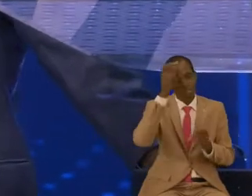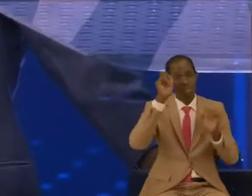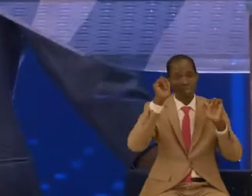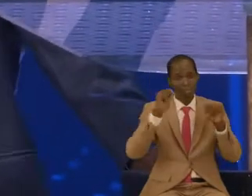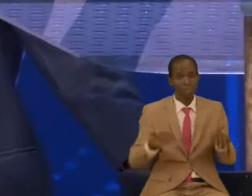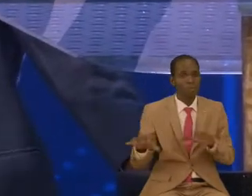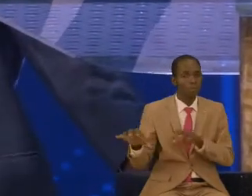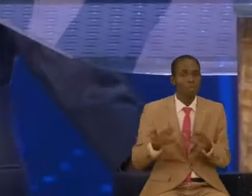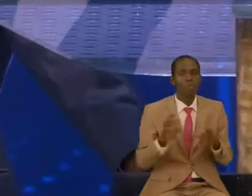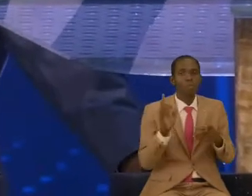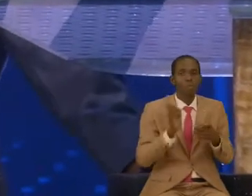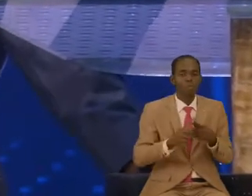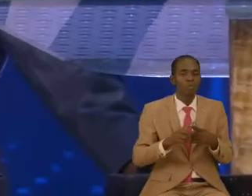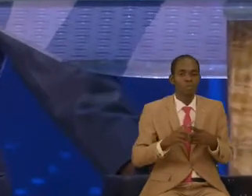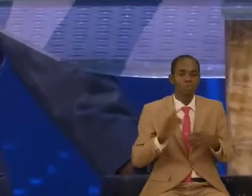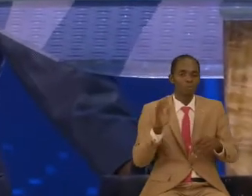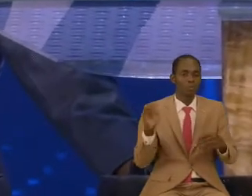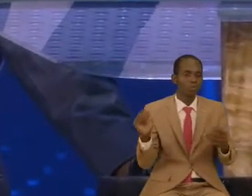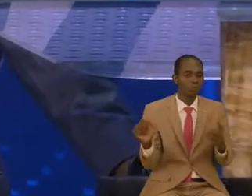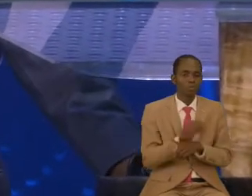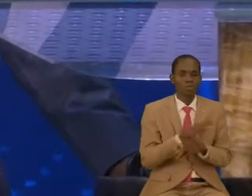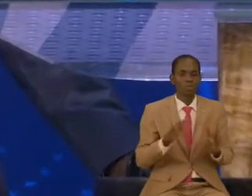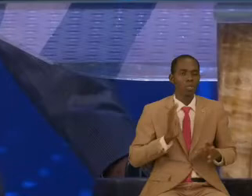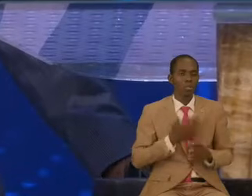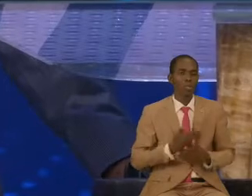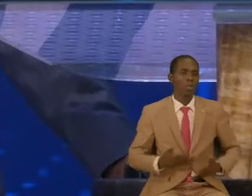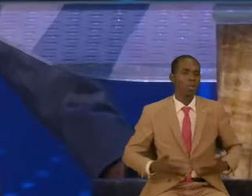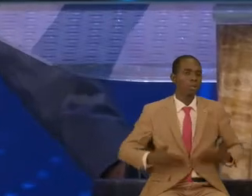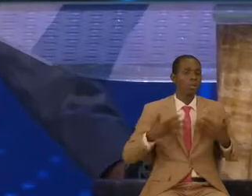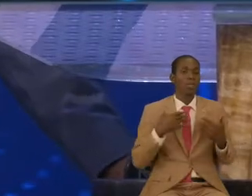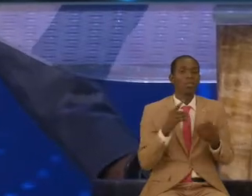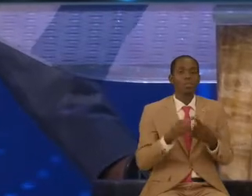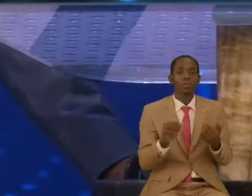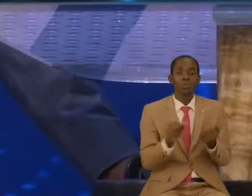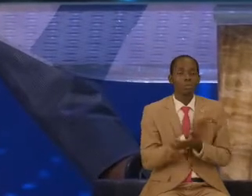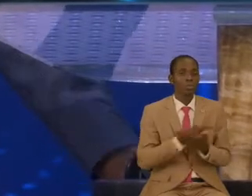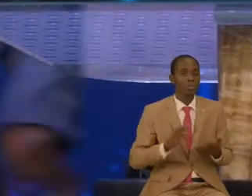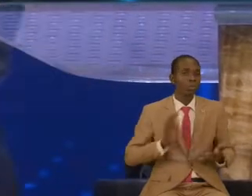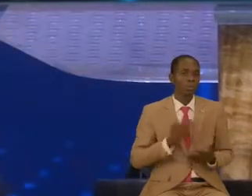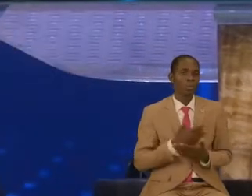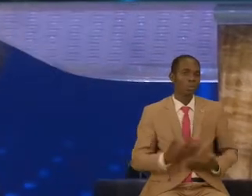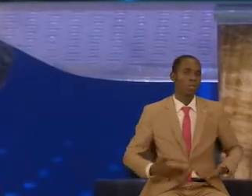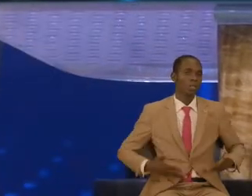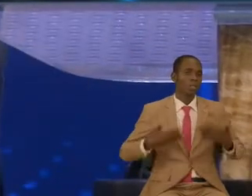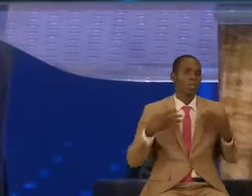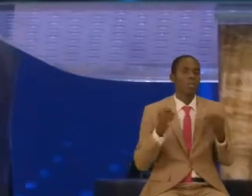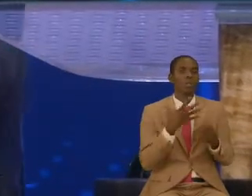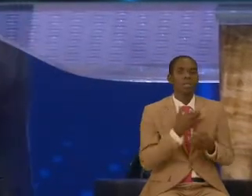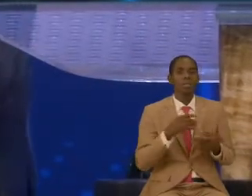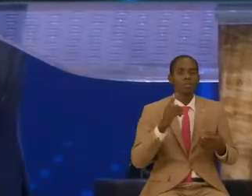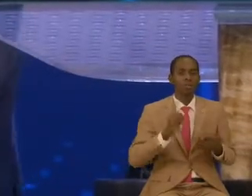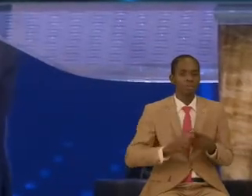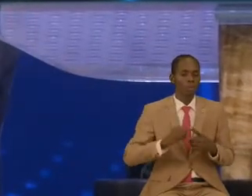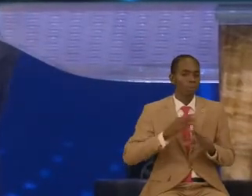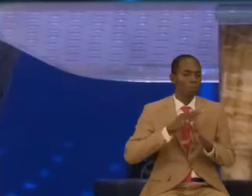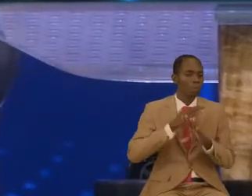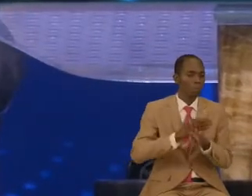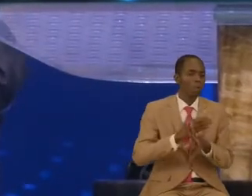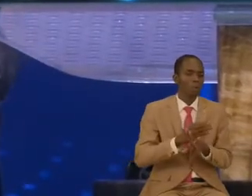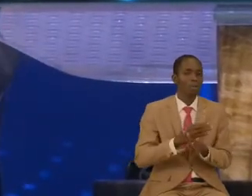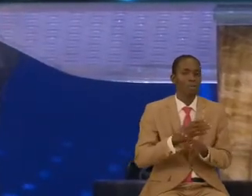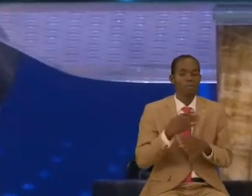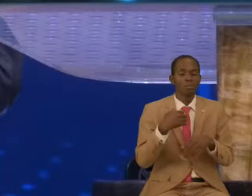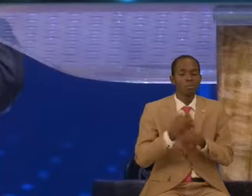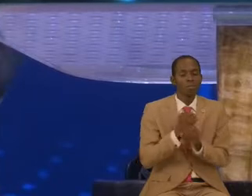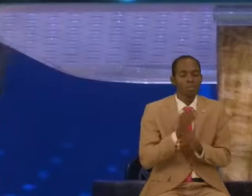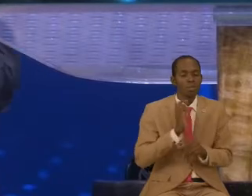to harass our lives and to destroy our lives and to block our view, that we